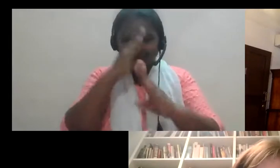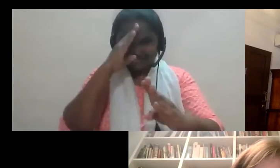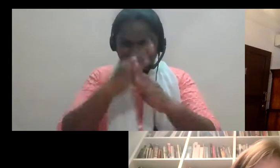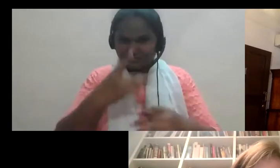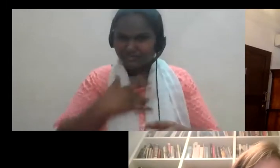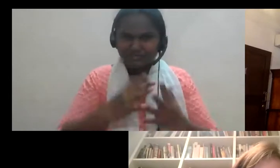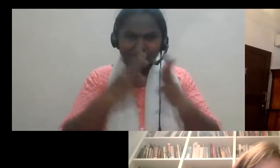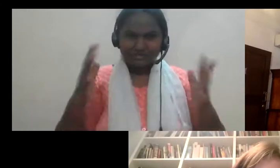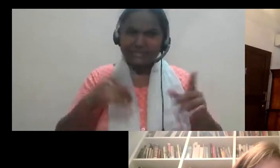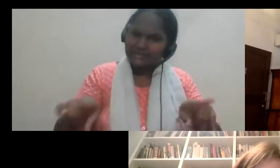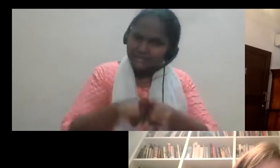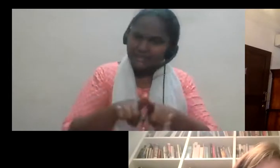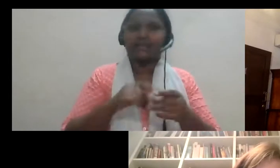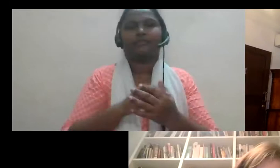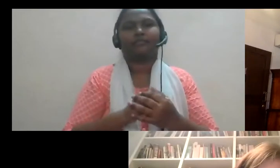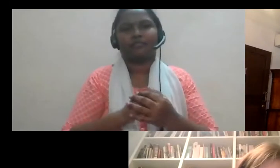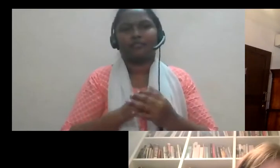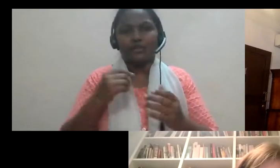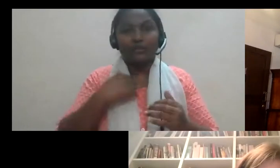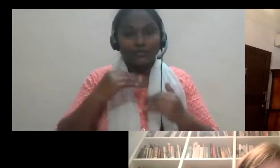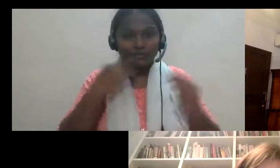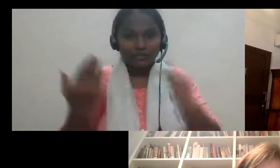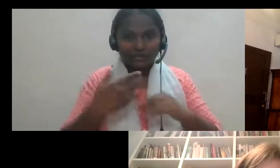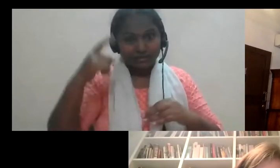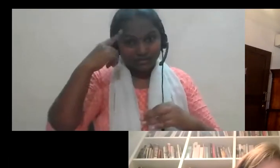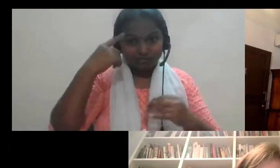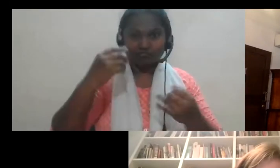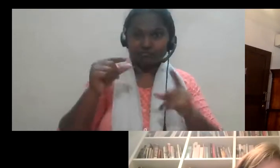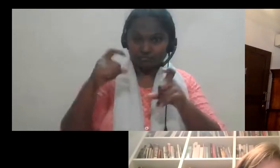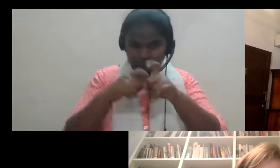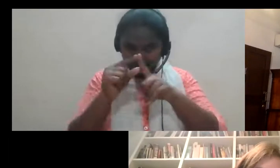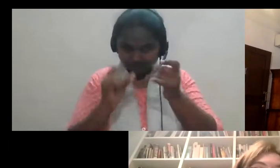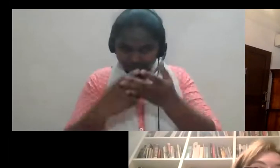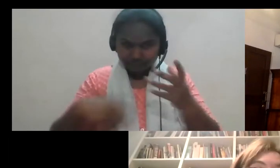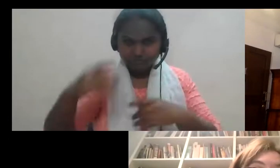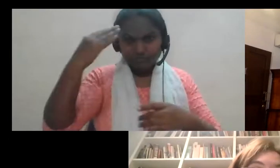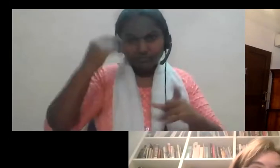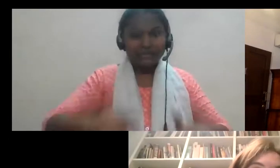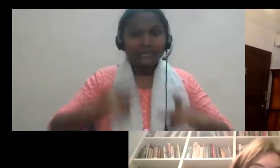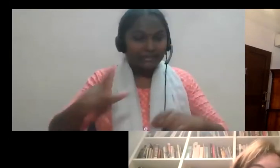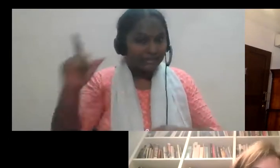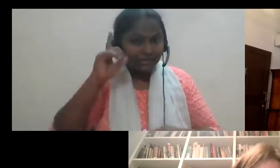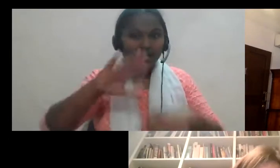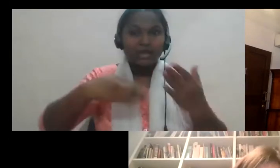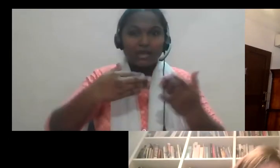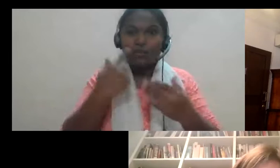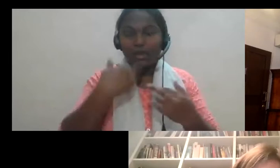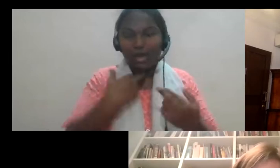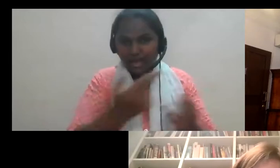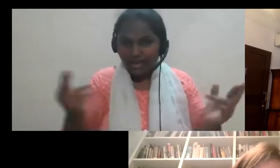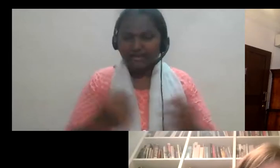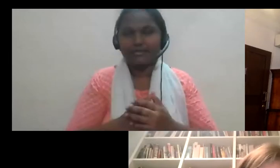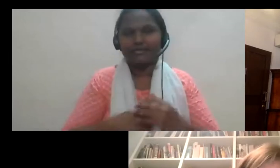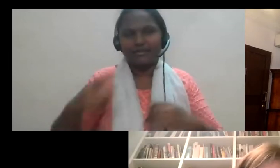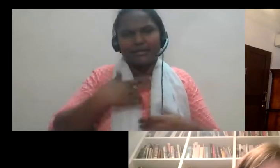very much the same, that we as curators, you know, should listen above all. And